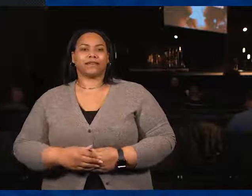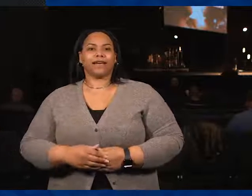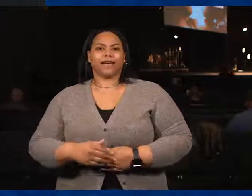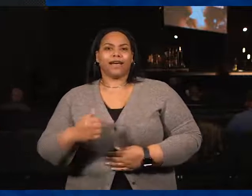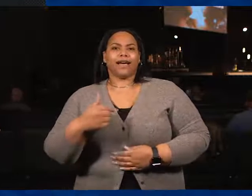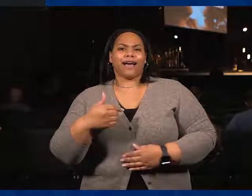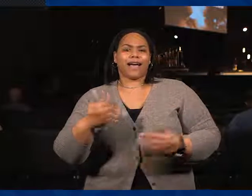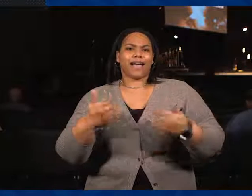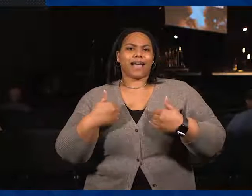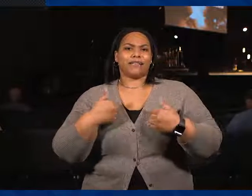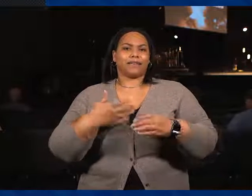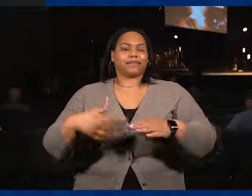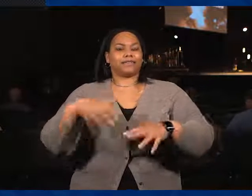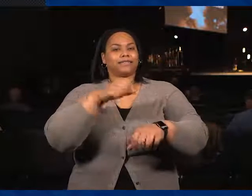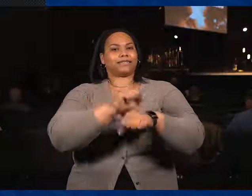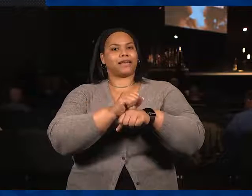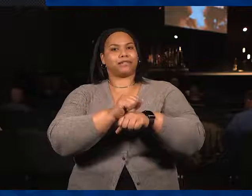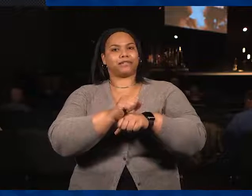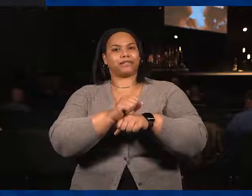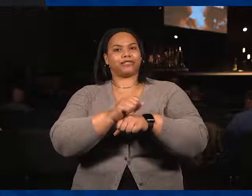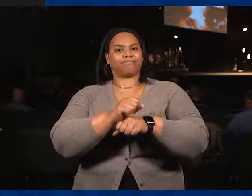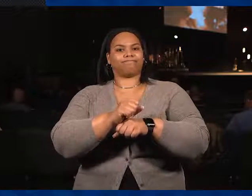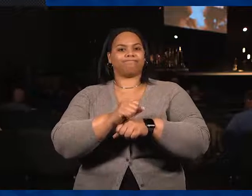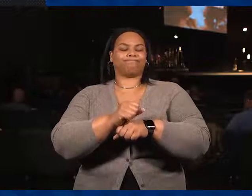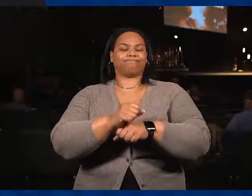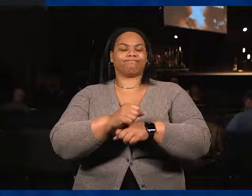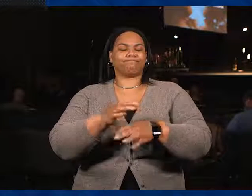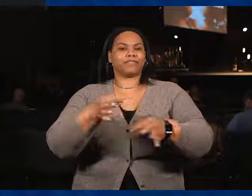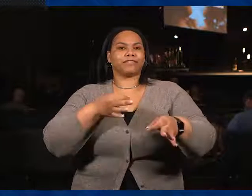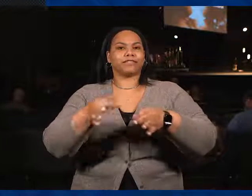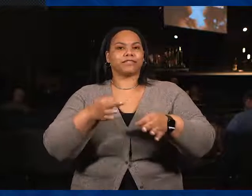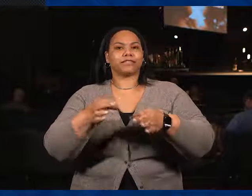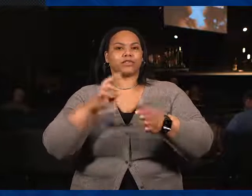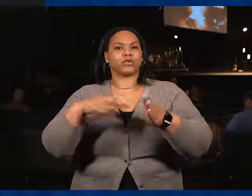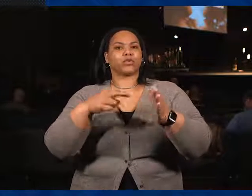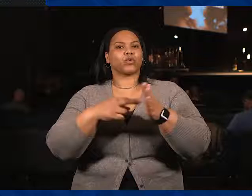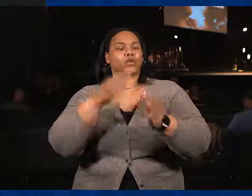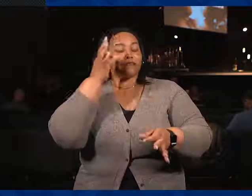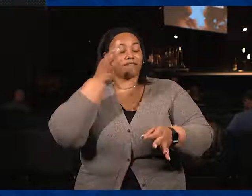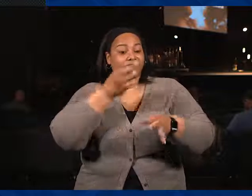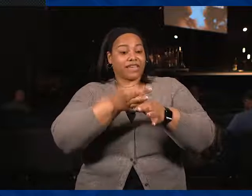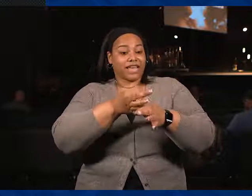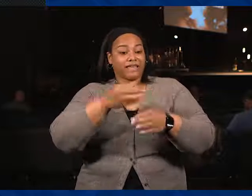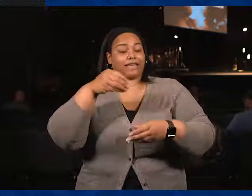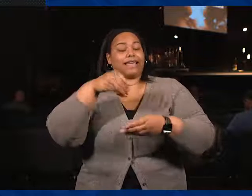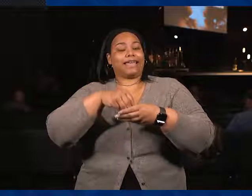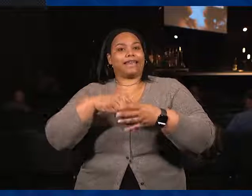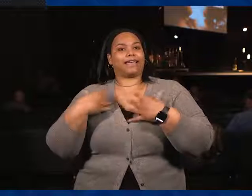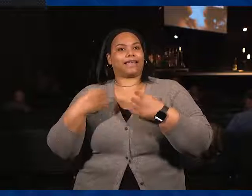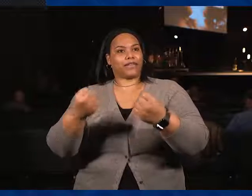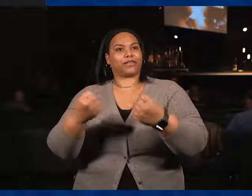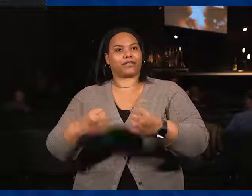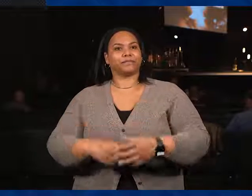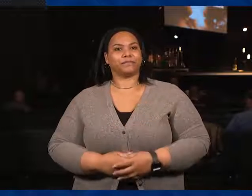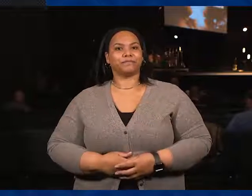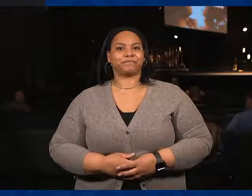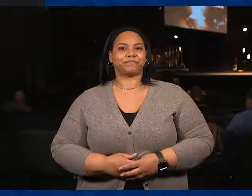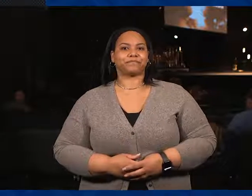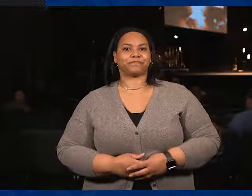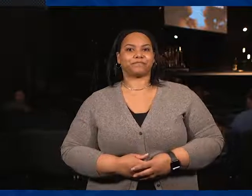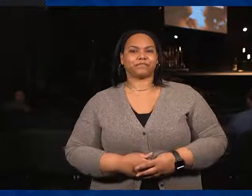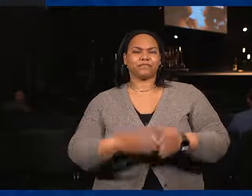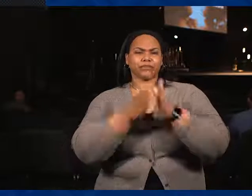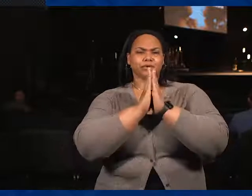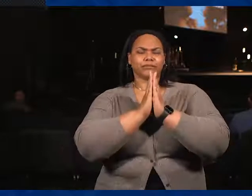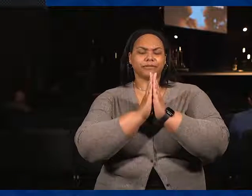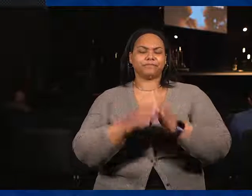today to talk about the role of faith in healing. The role of faith in healing. Would